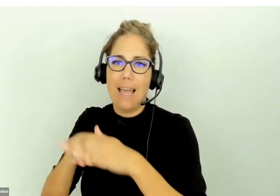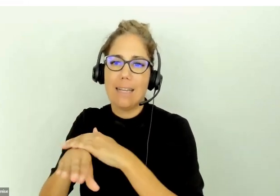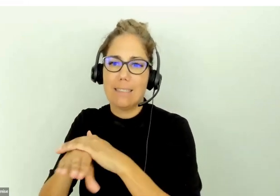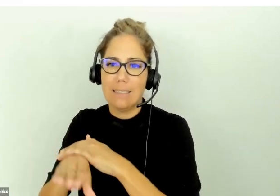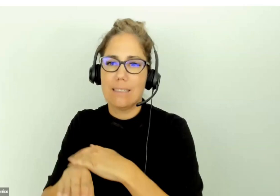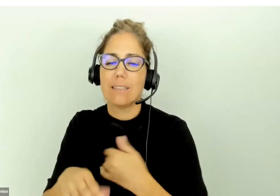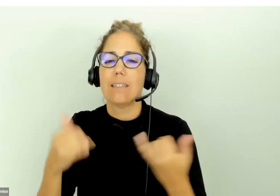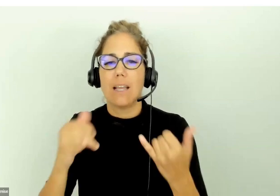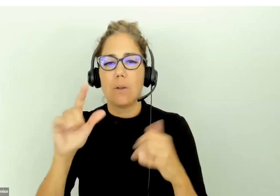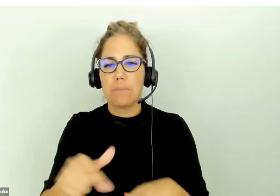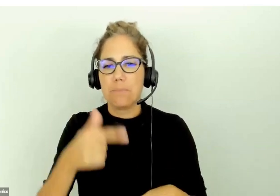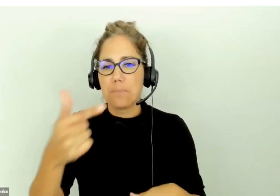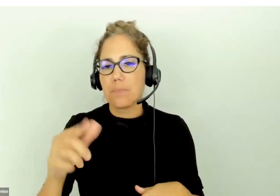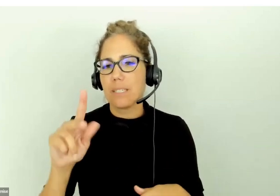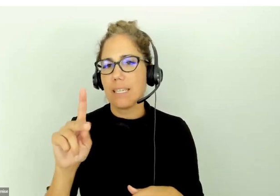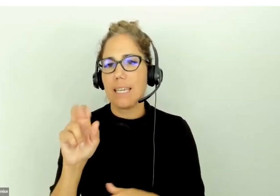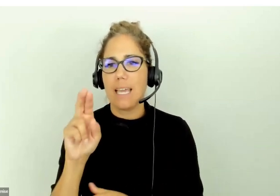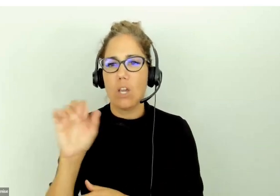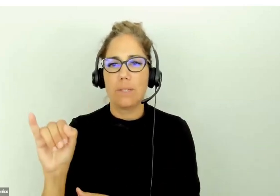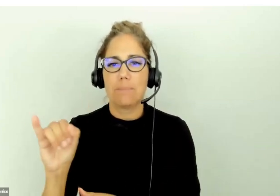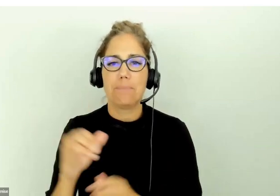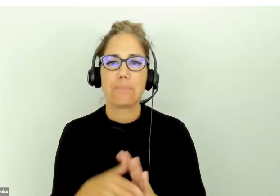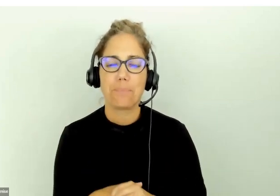to you.